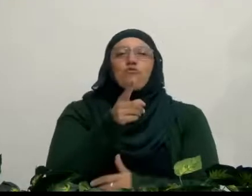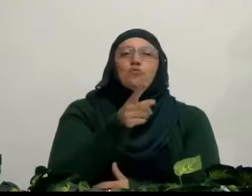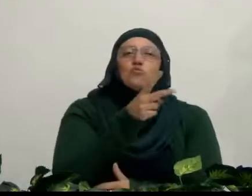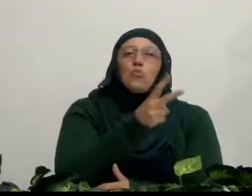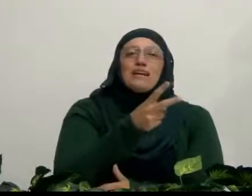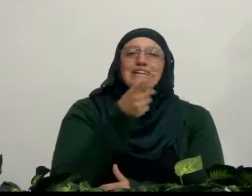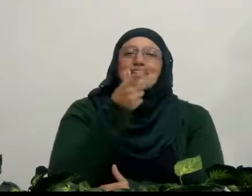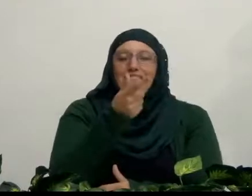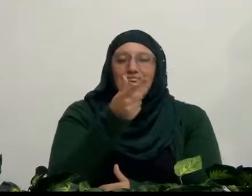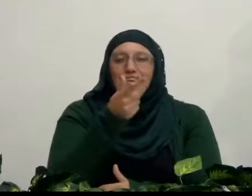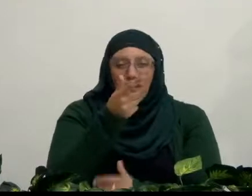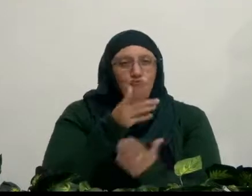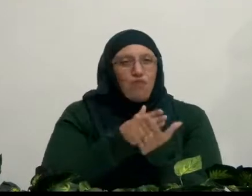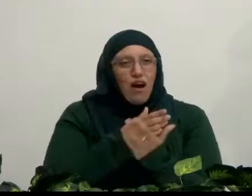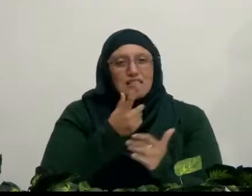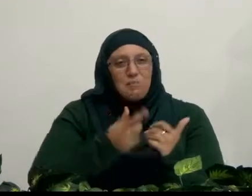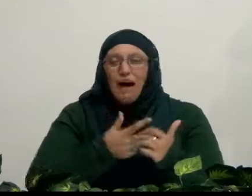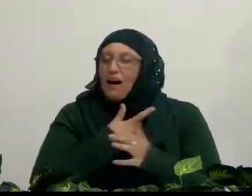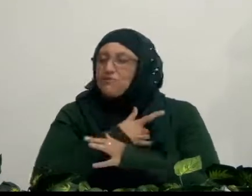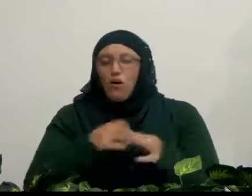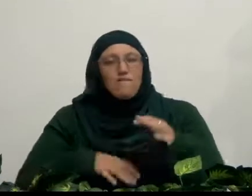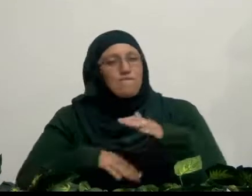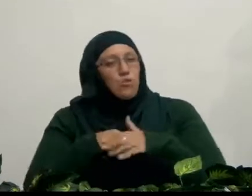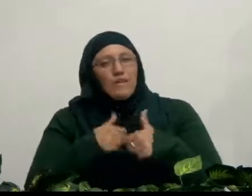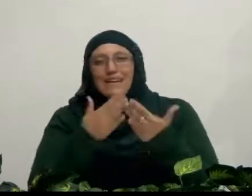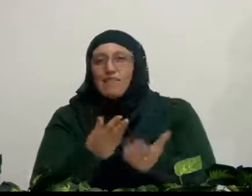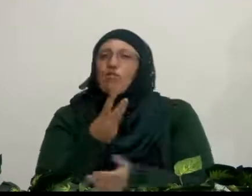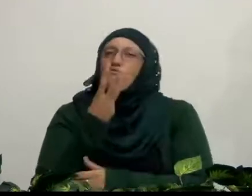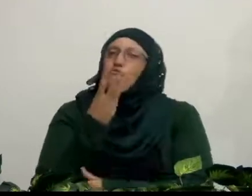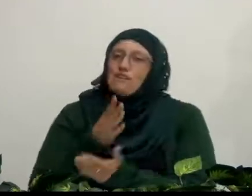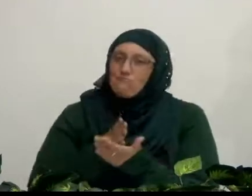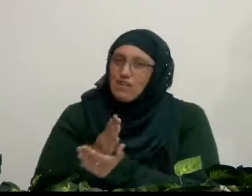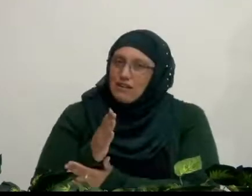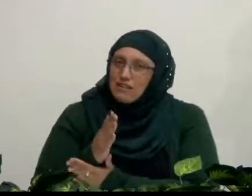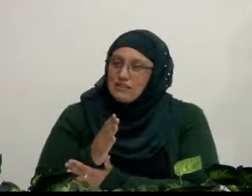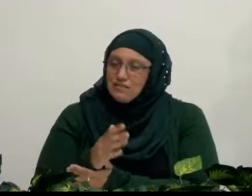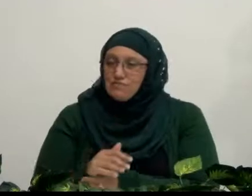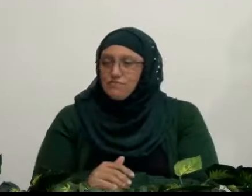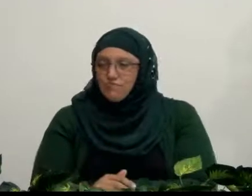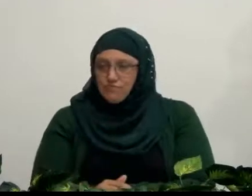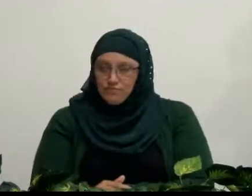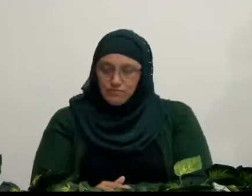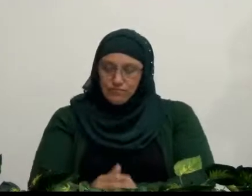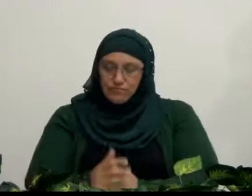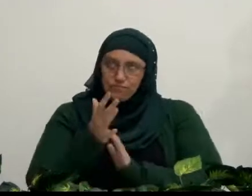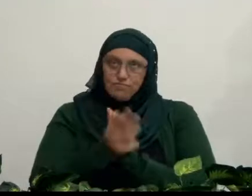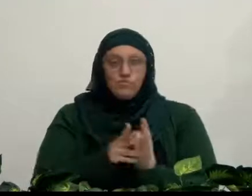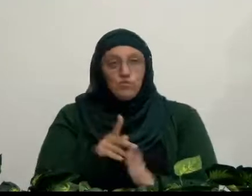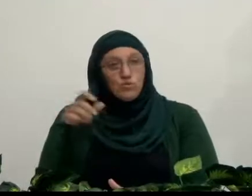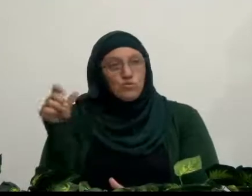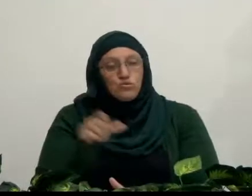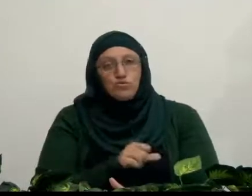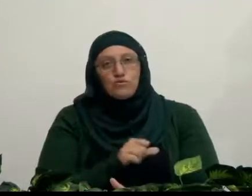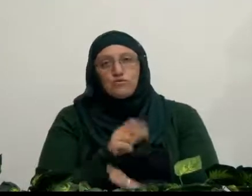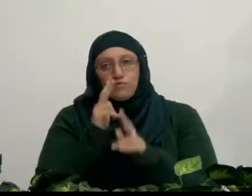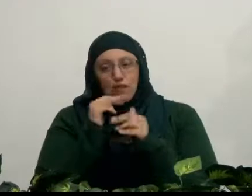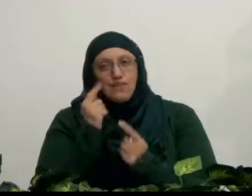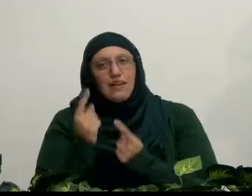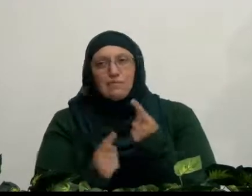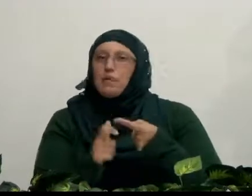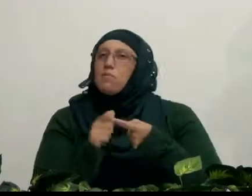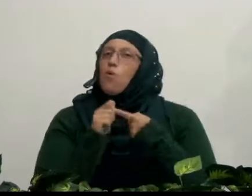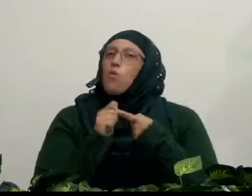except three. Remember these three, the least that we are expected to treat each other with. Number one is